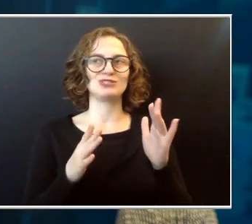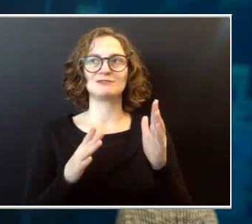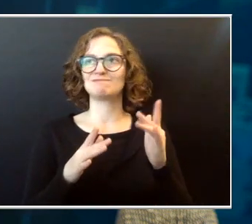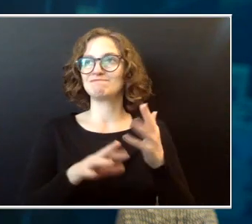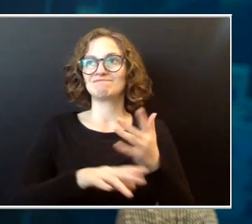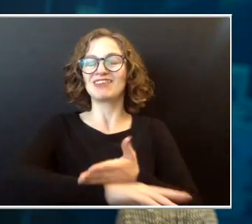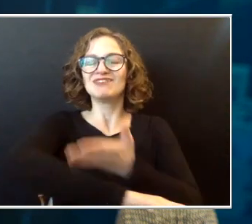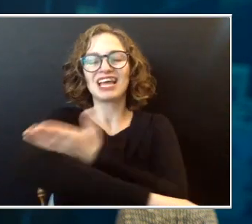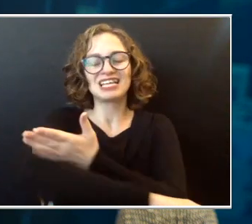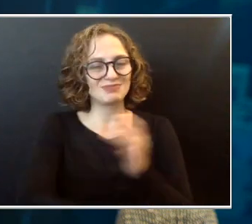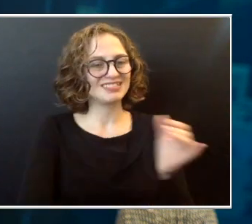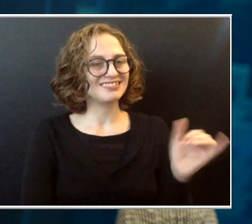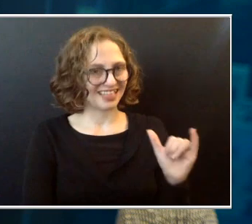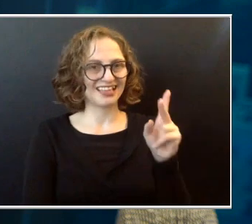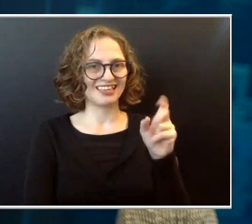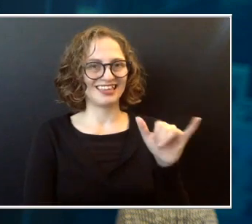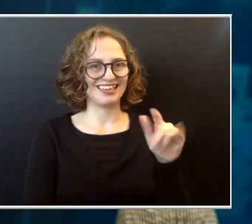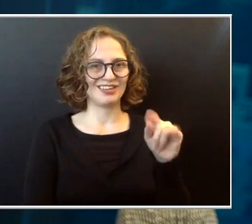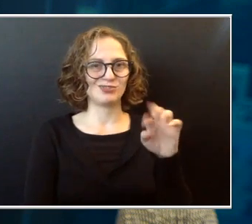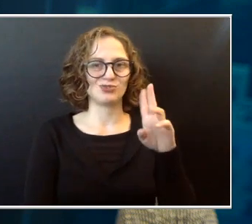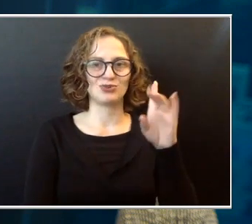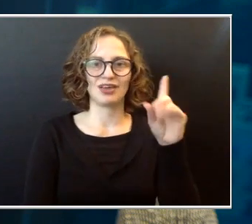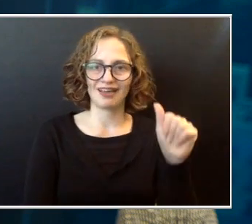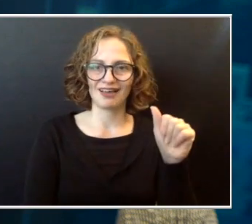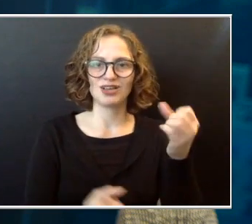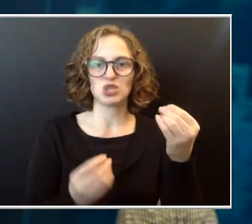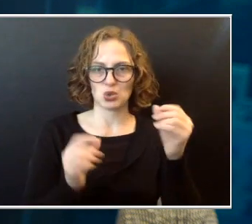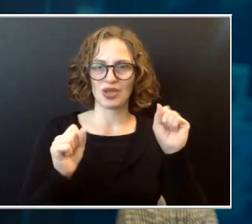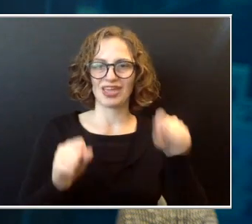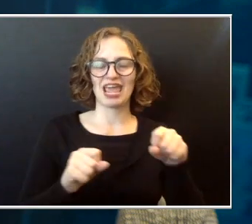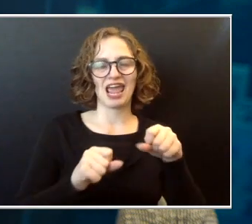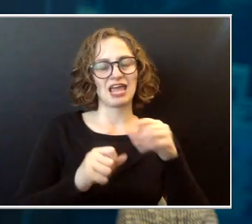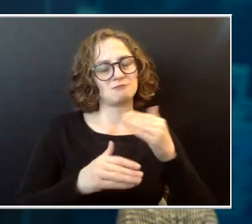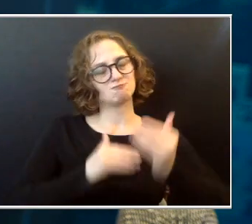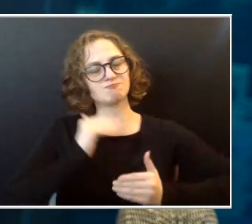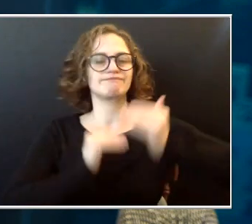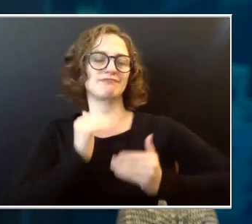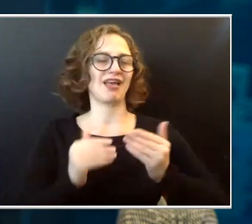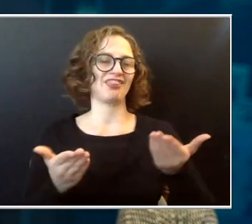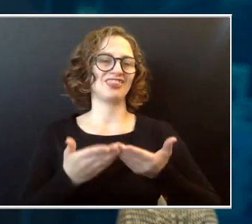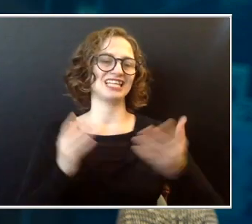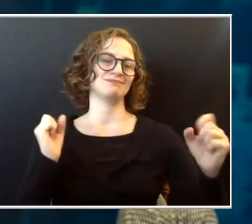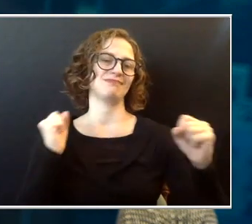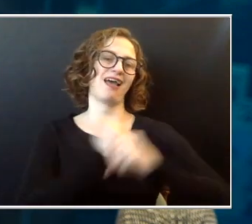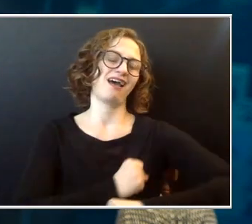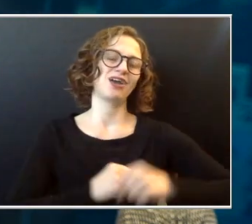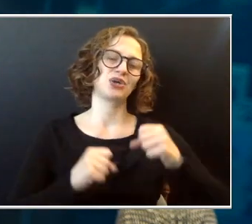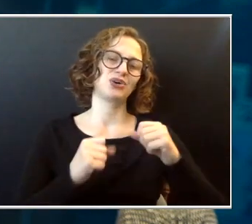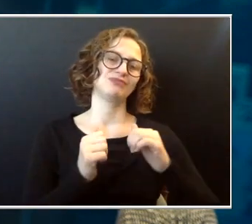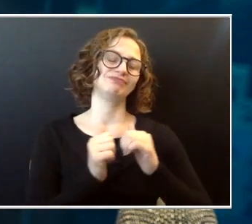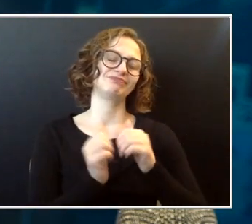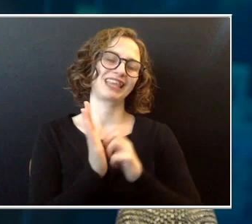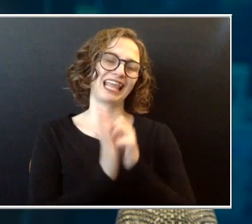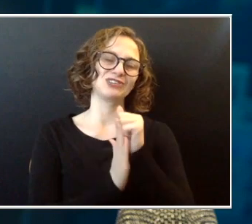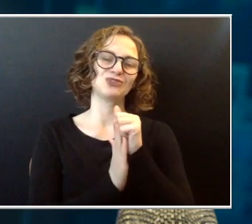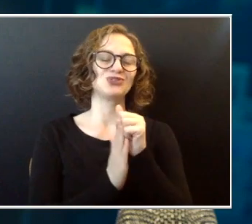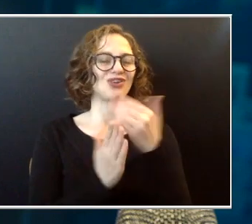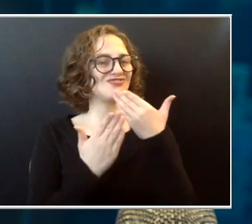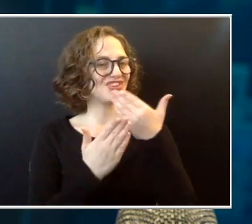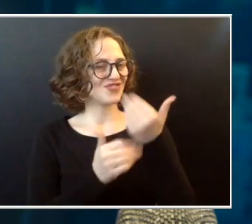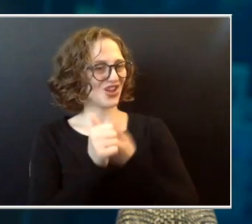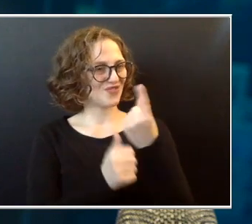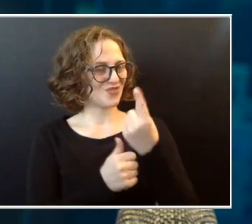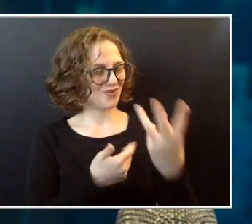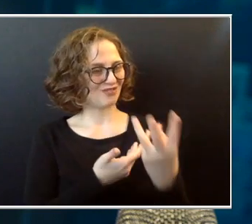battle against triple-negative cancer. Well, thanks to everybody for being part of our program. And again, remember the intersection, faith, hope, and